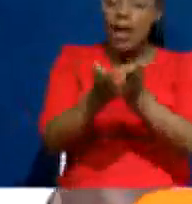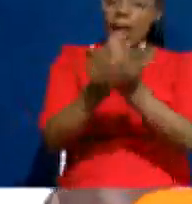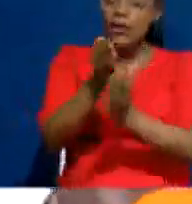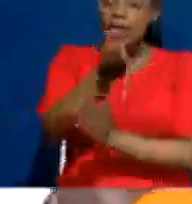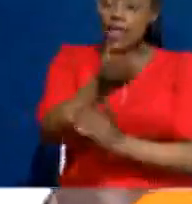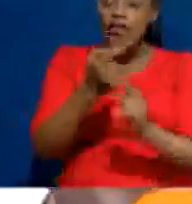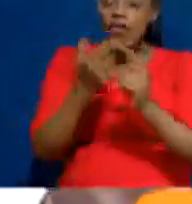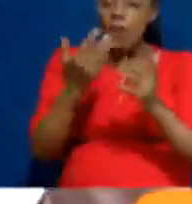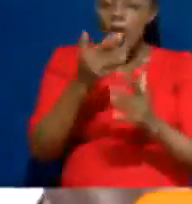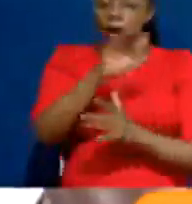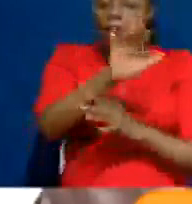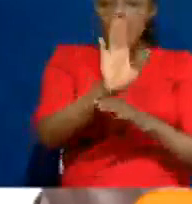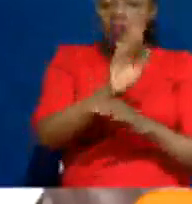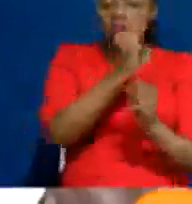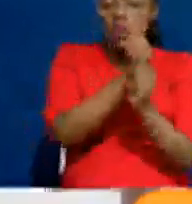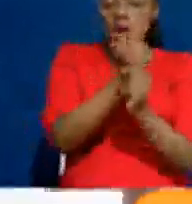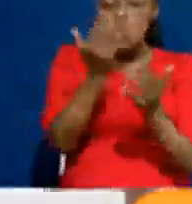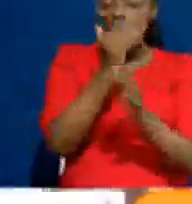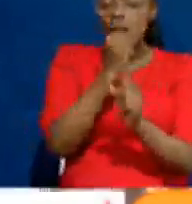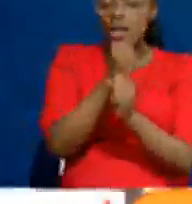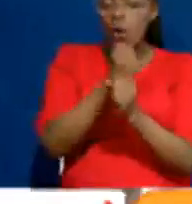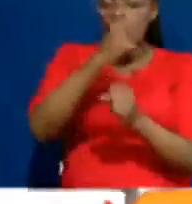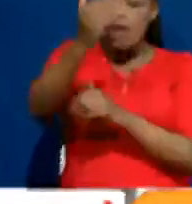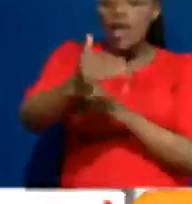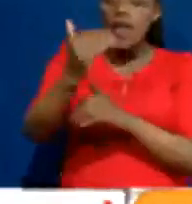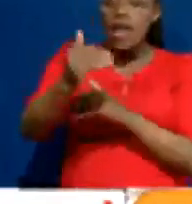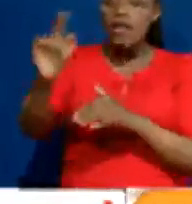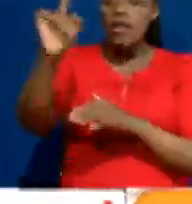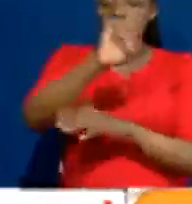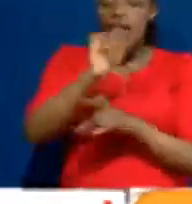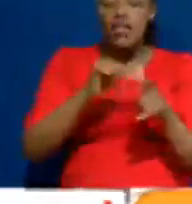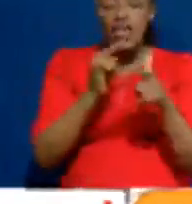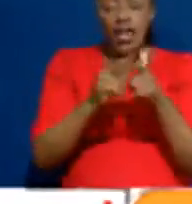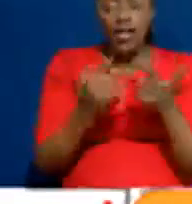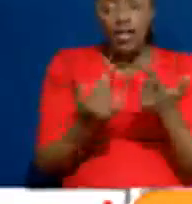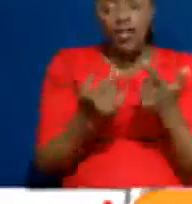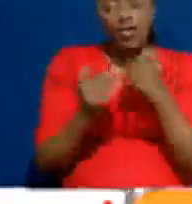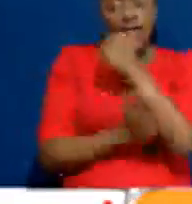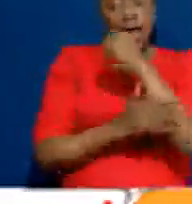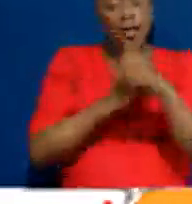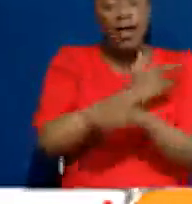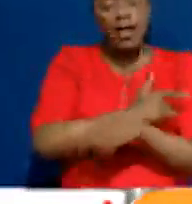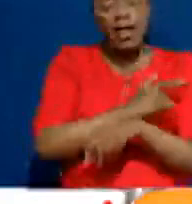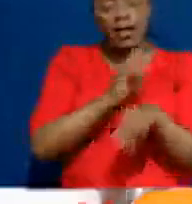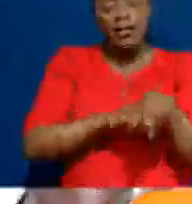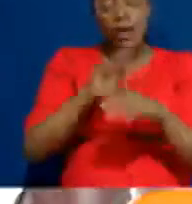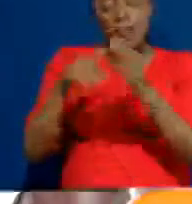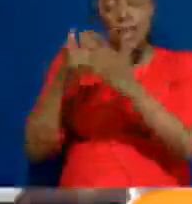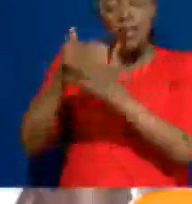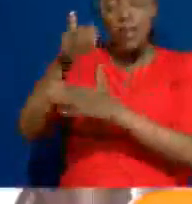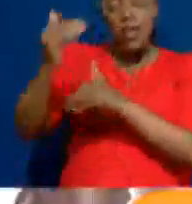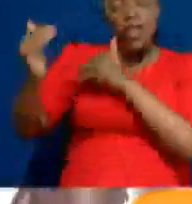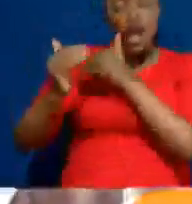Walikuwa wanatoka sehemu zao ambazo wanafanyanga kazi kila se kao, alafu kwa bahati mbaya wakifika huku karibu